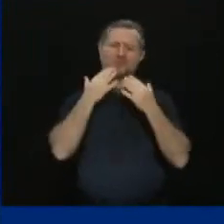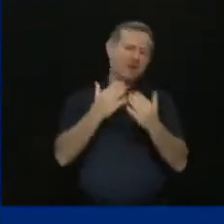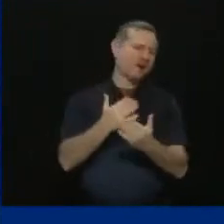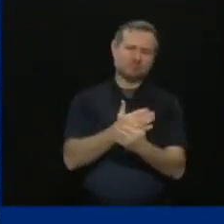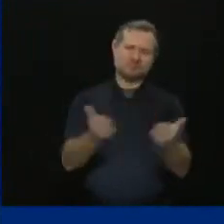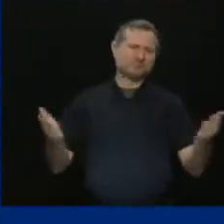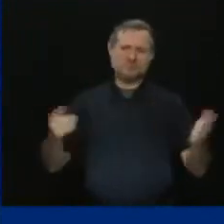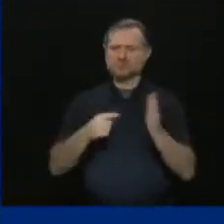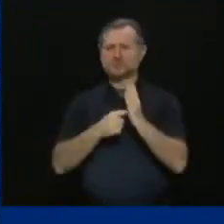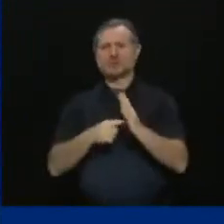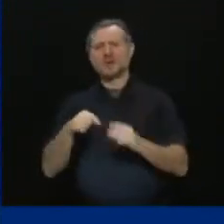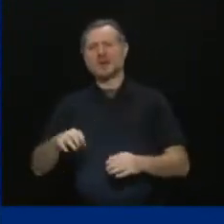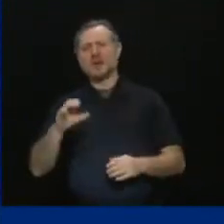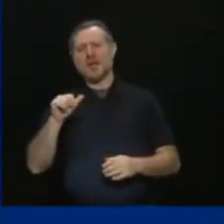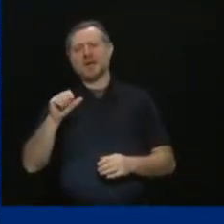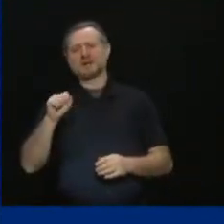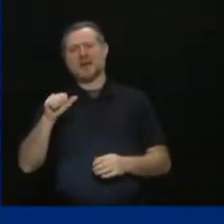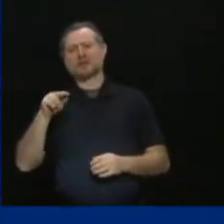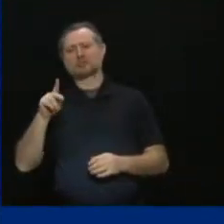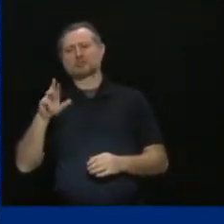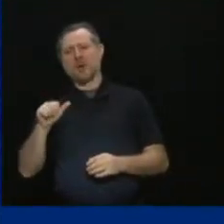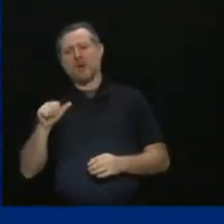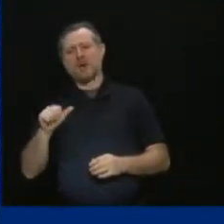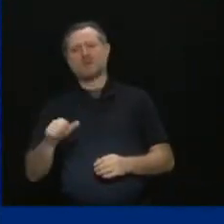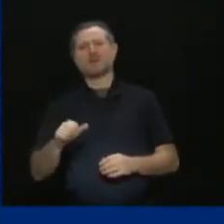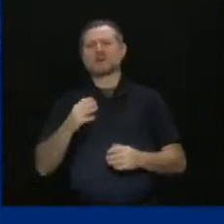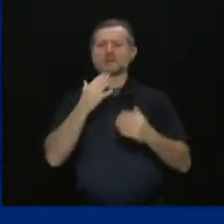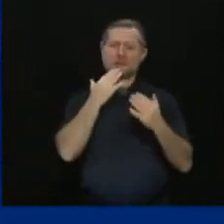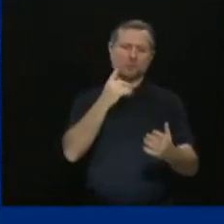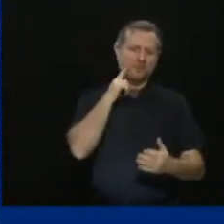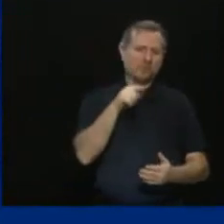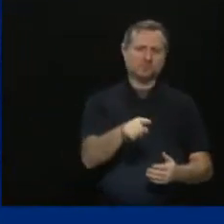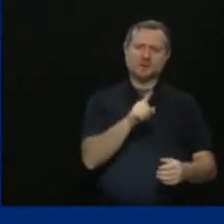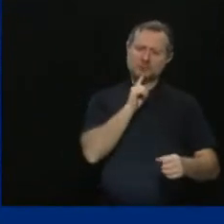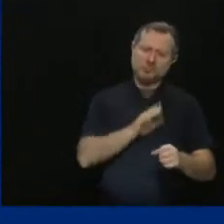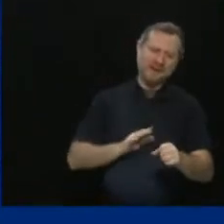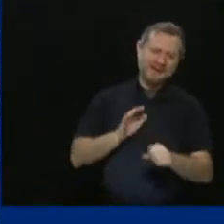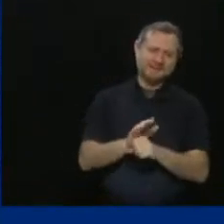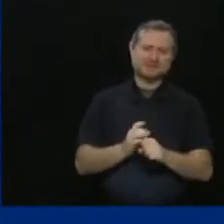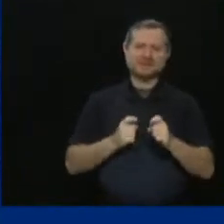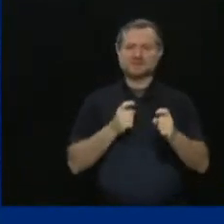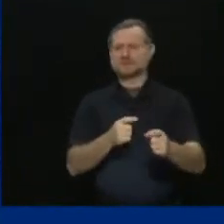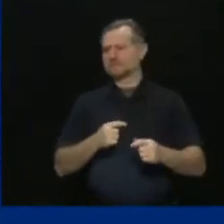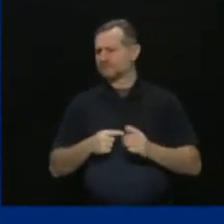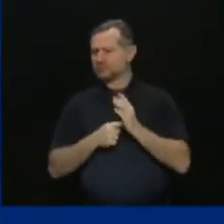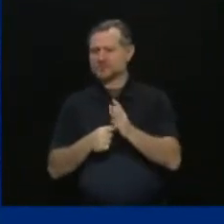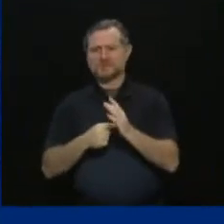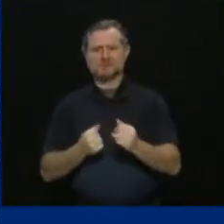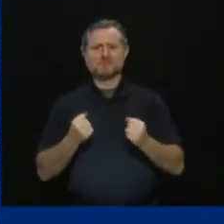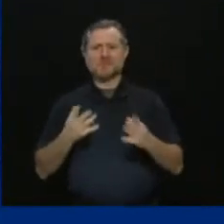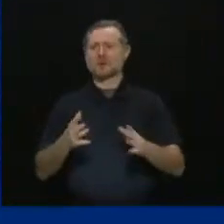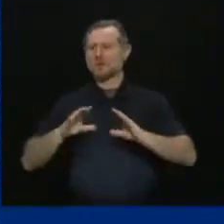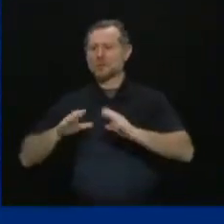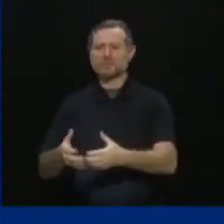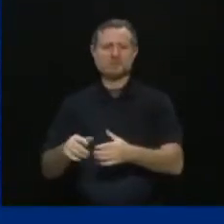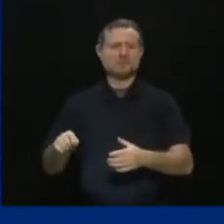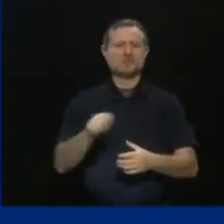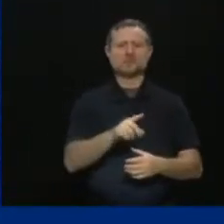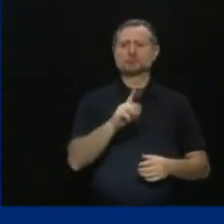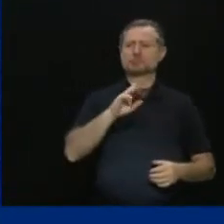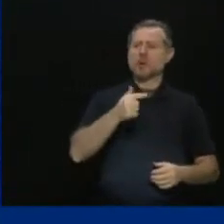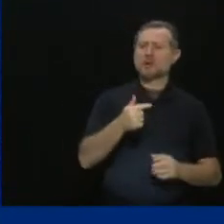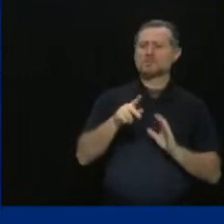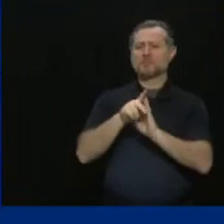for dedicating your life and representing so many other groups out there, the Executive Director of the Drug Policy Alliance. This alliance is